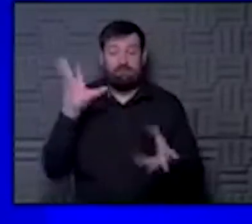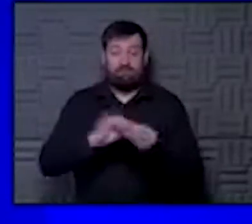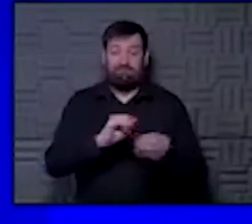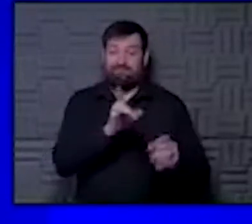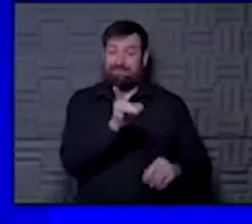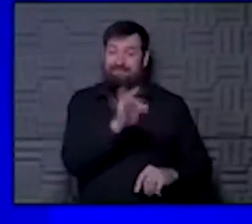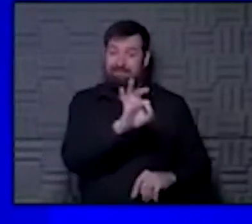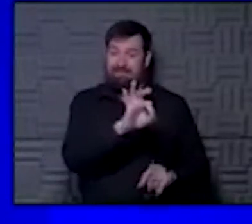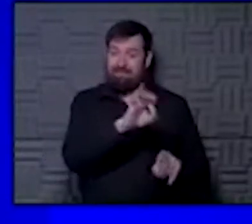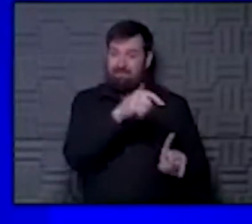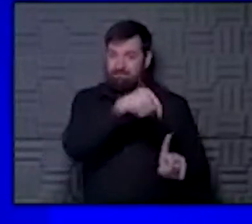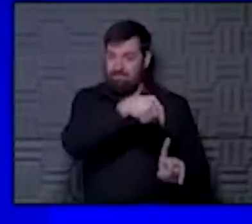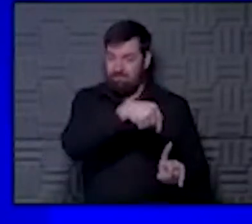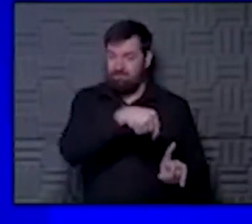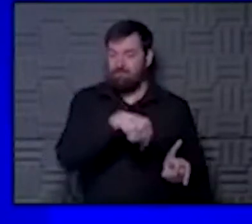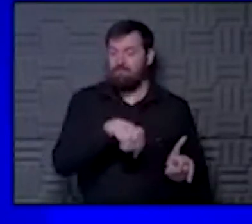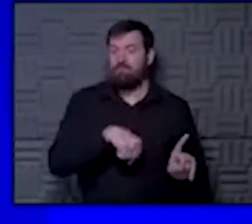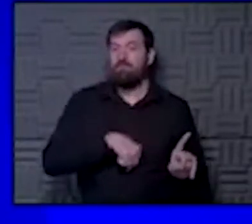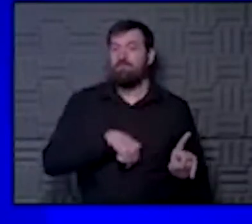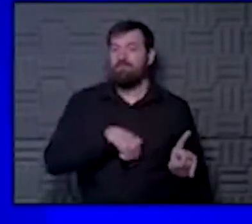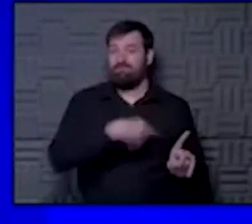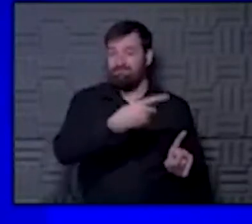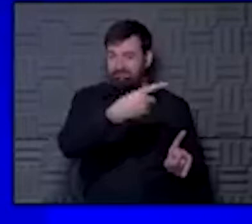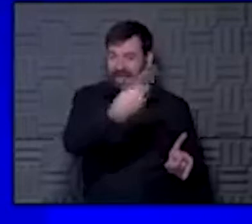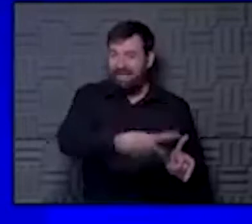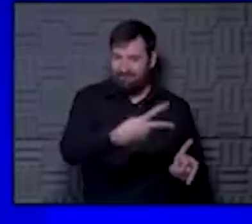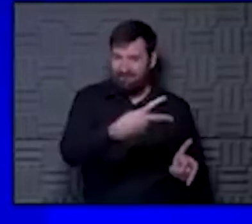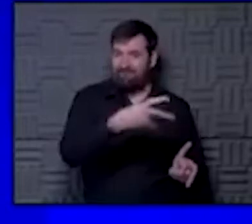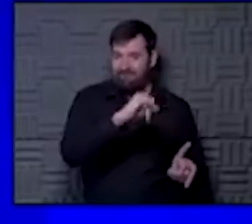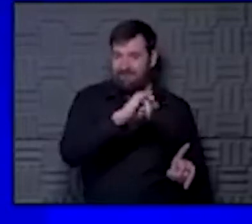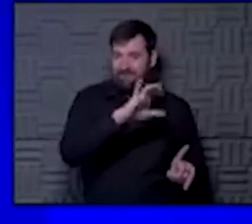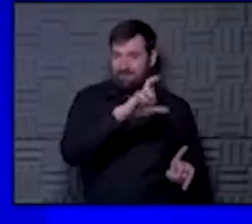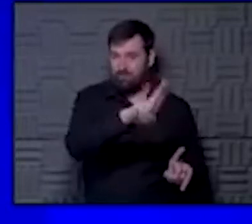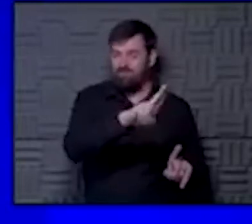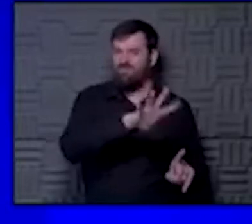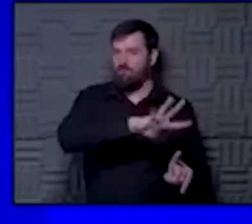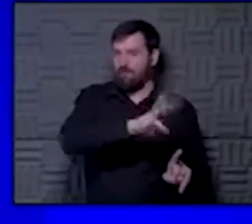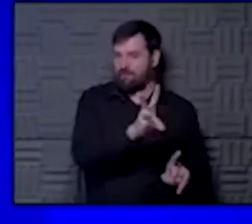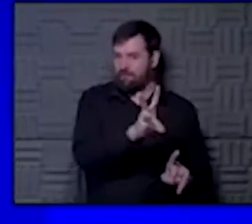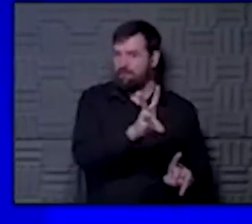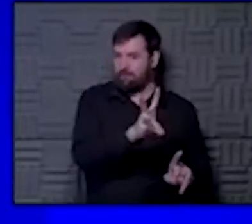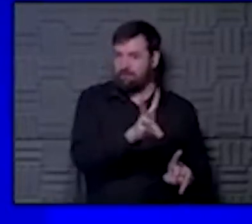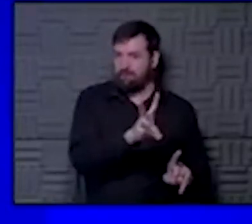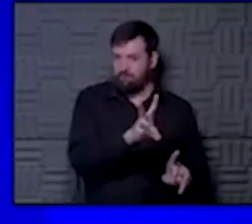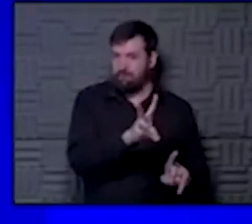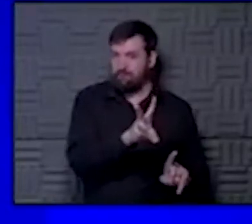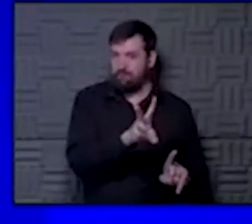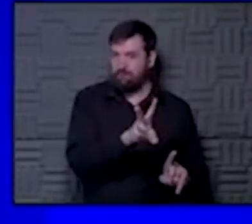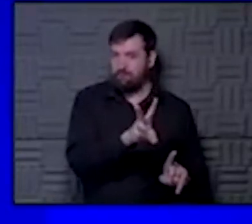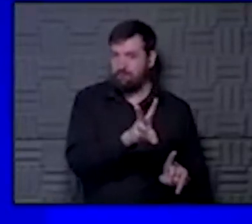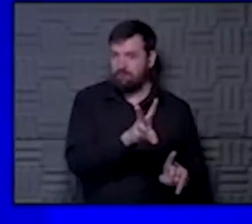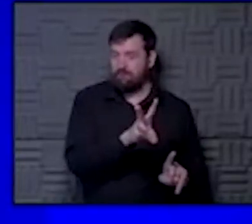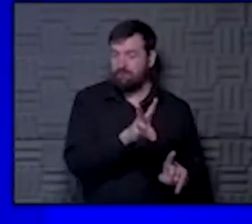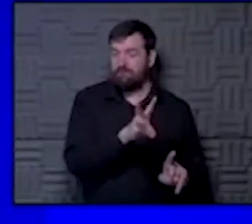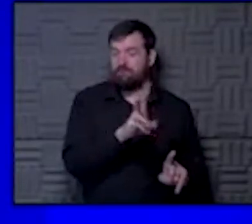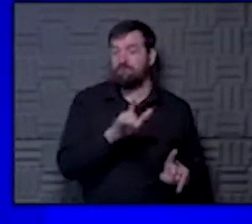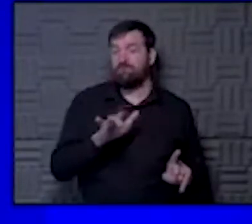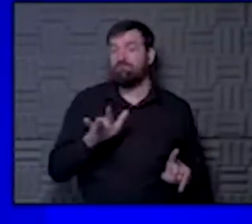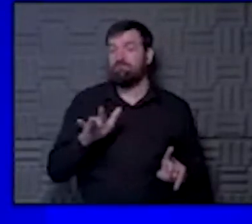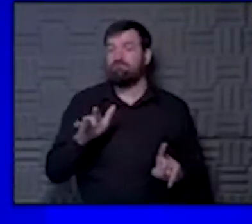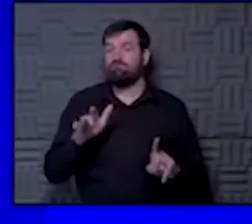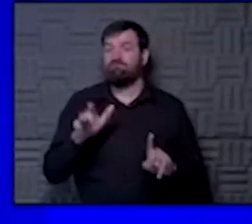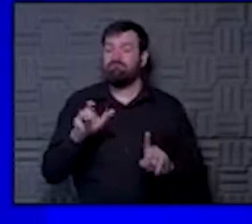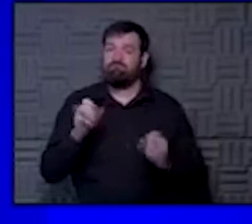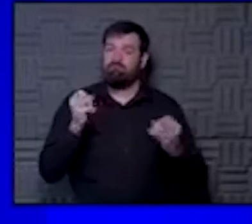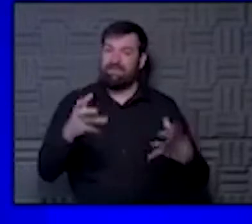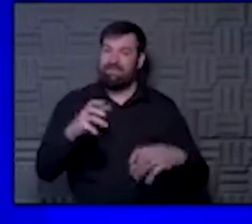people with the acute infections, over half of those are in the ICU with 46, and then a large proportion of those are on